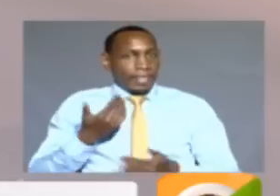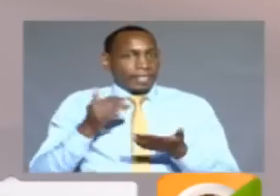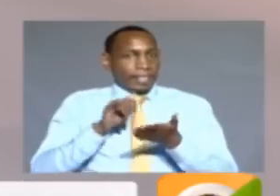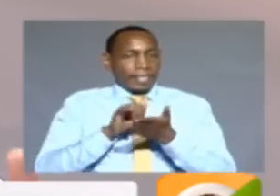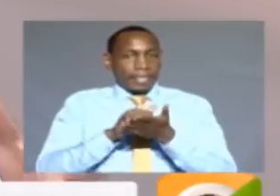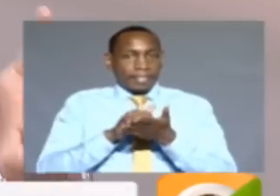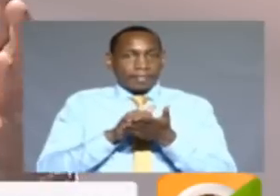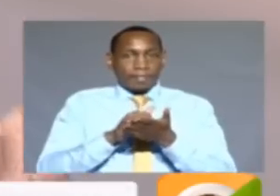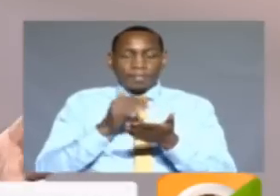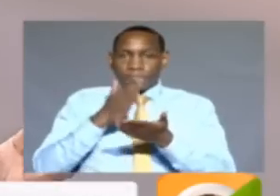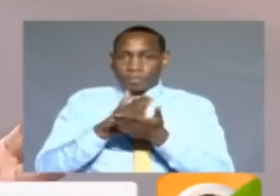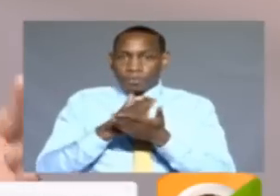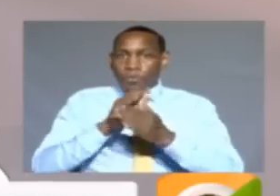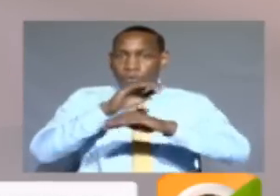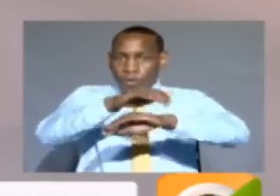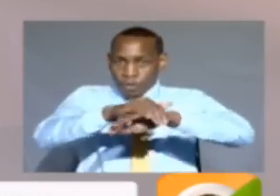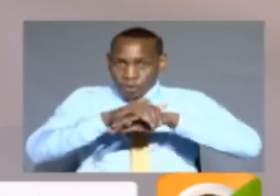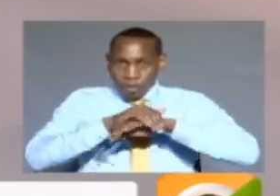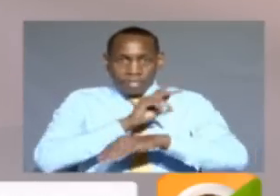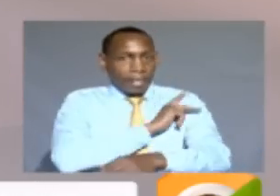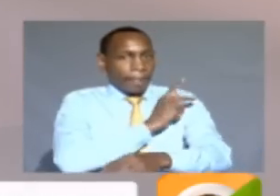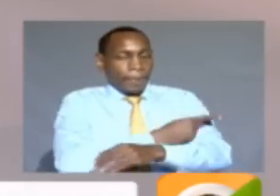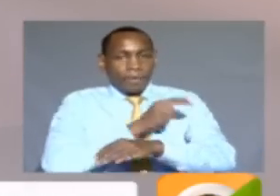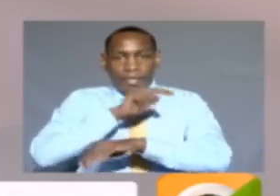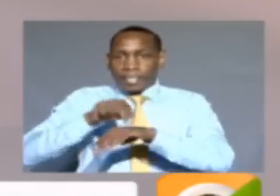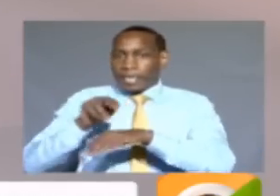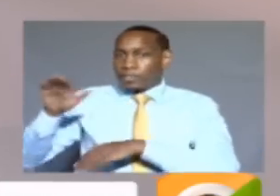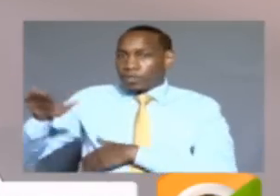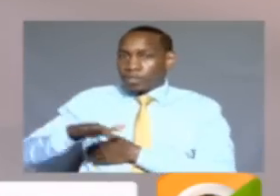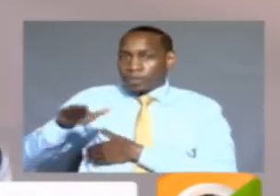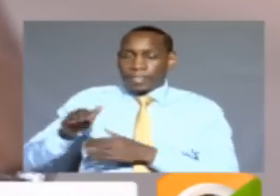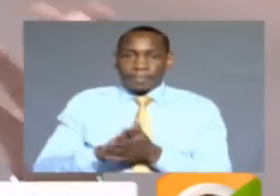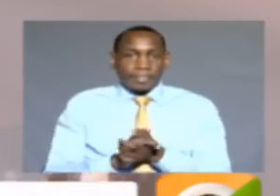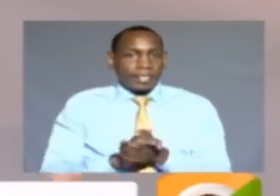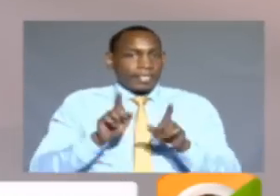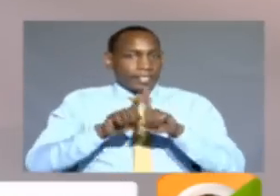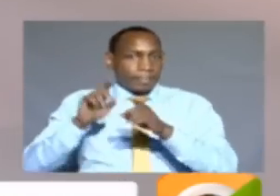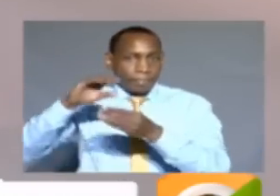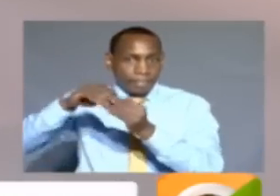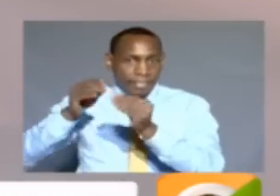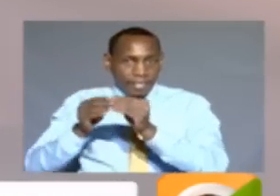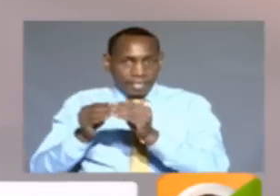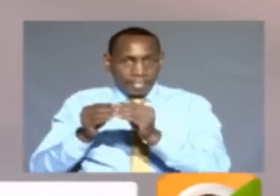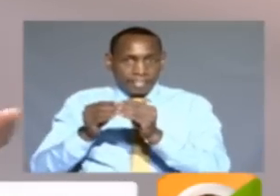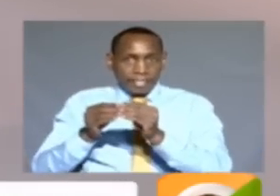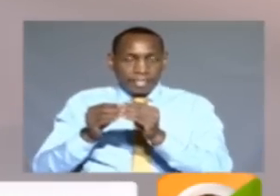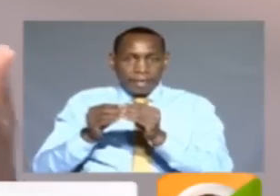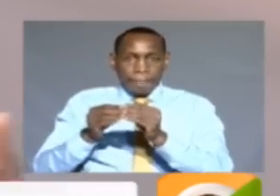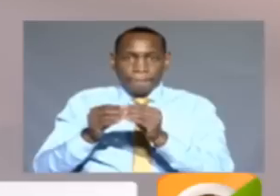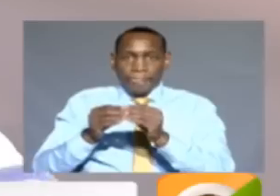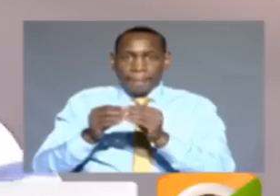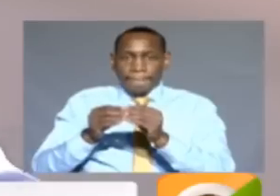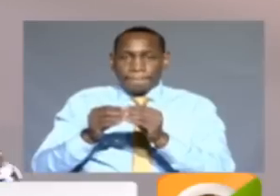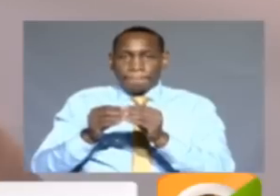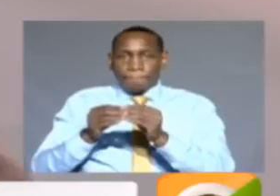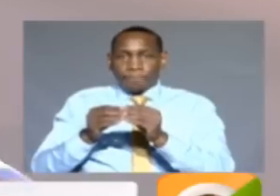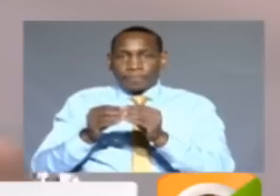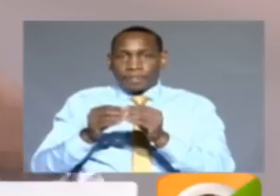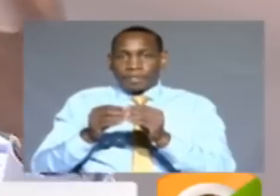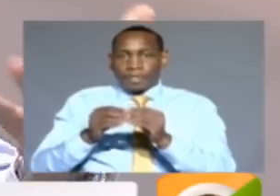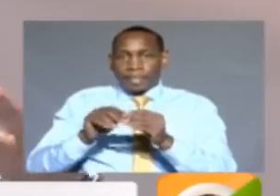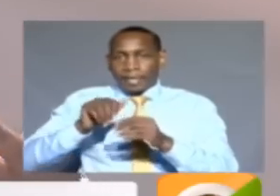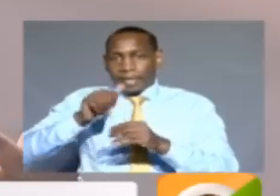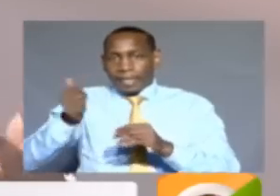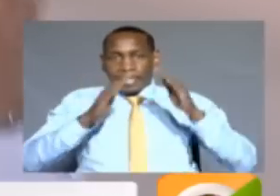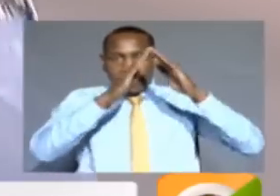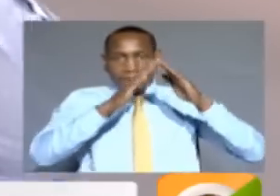they made sure they secured the powers of the National Assembly and sort of created this house that only was to end up in the Senate, more of